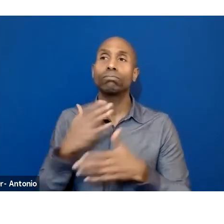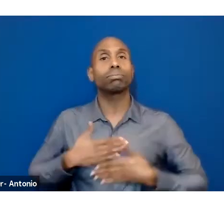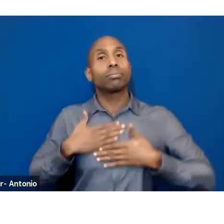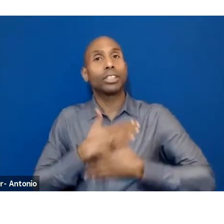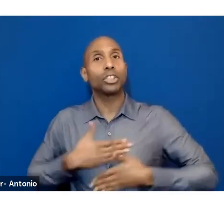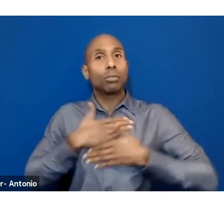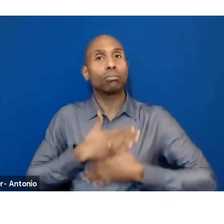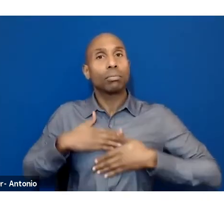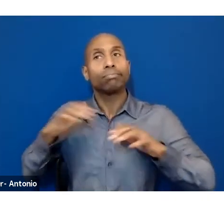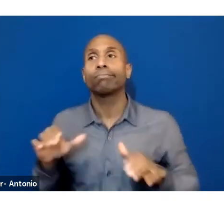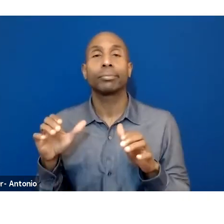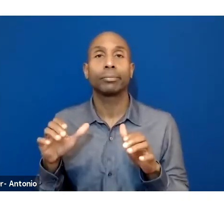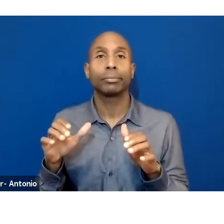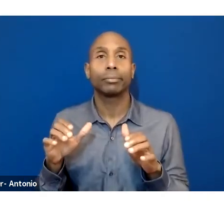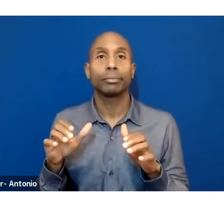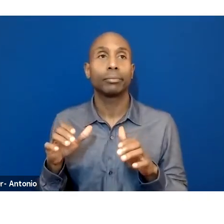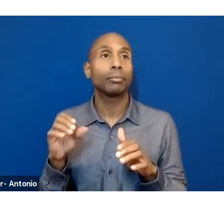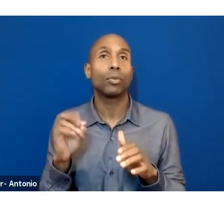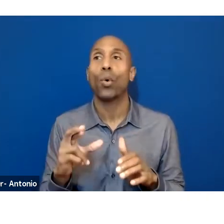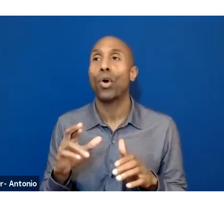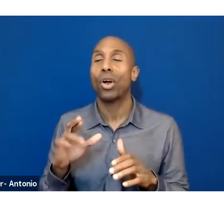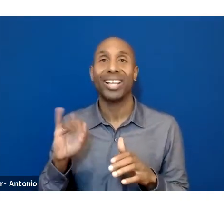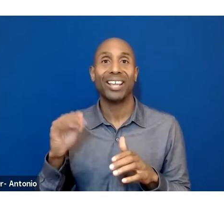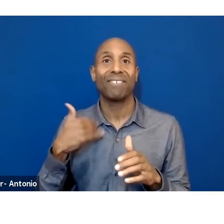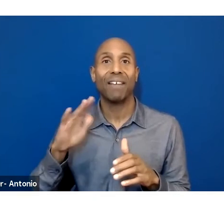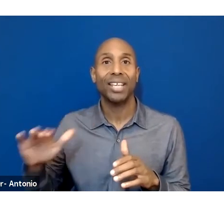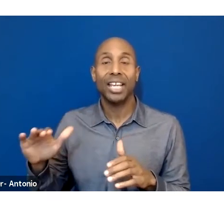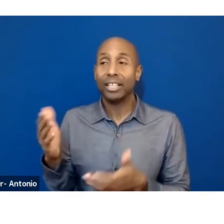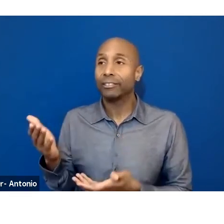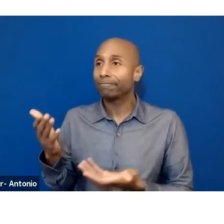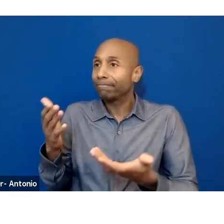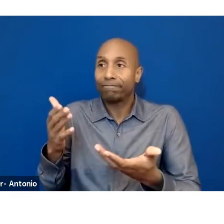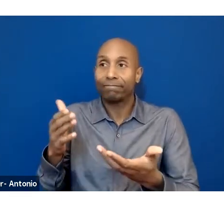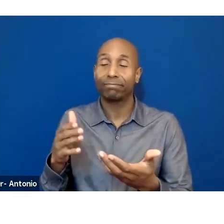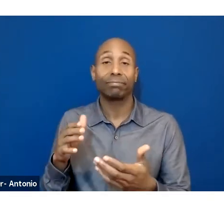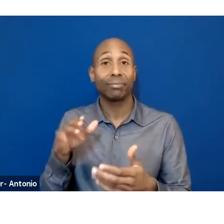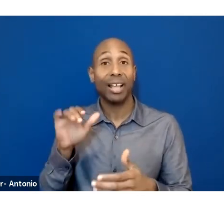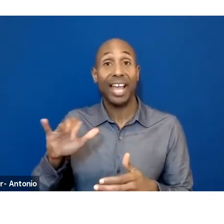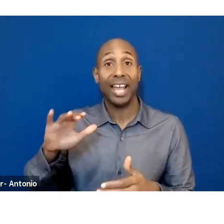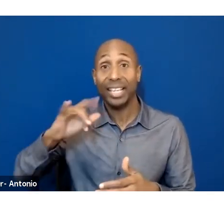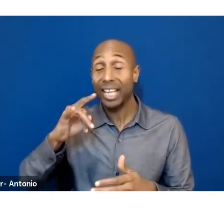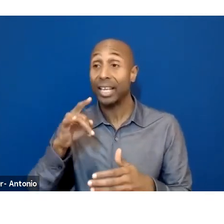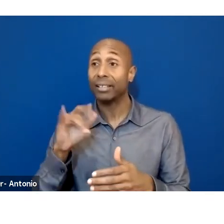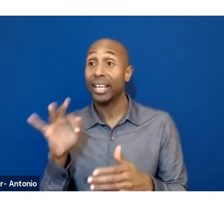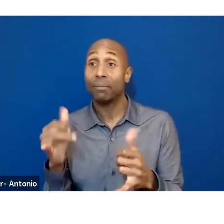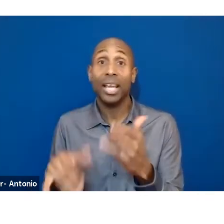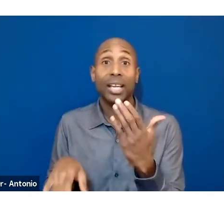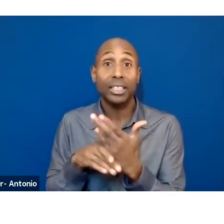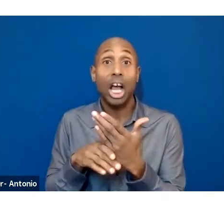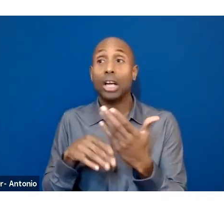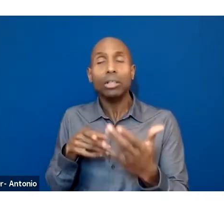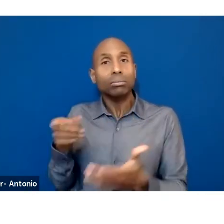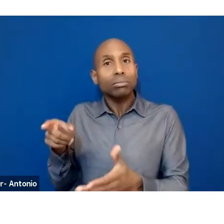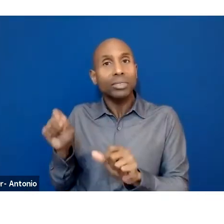Taking their kids to soccer practices, that kind of thing, which requires resources like time, money,